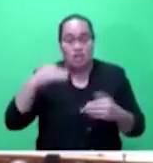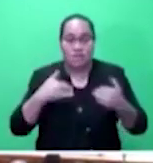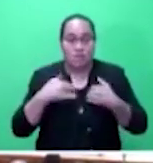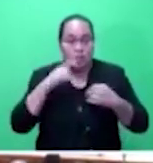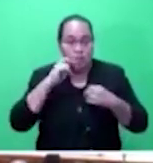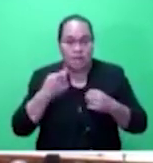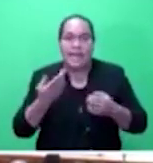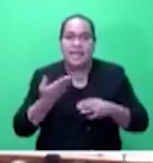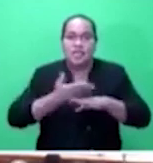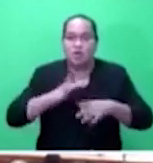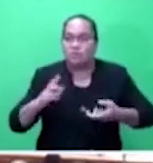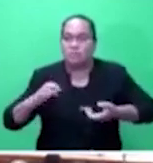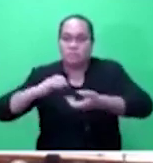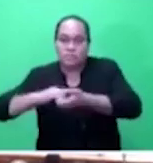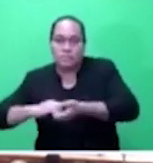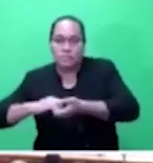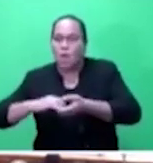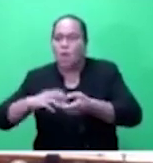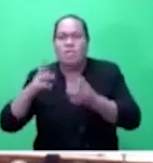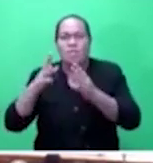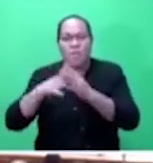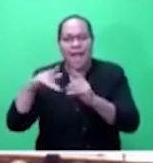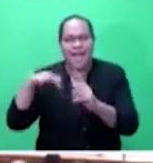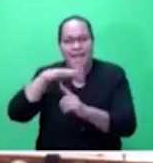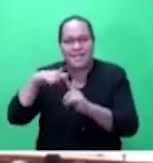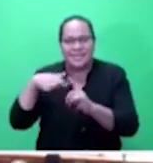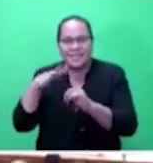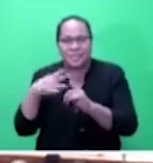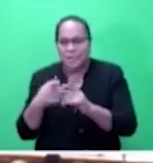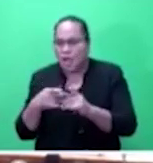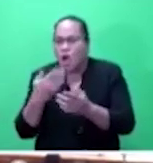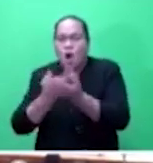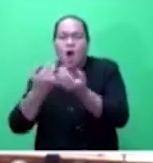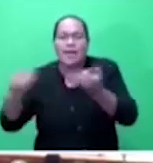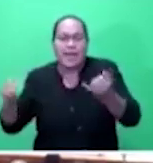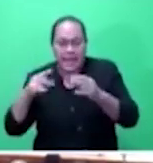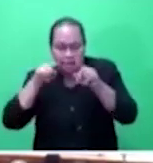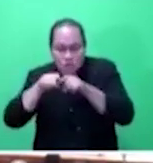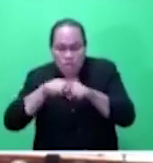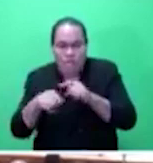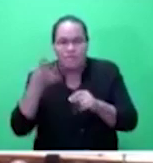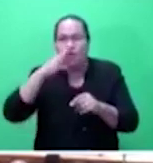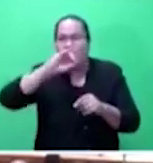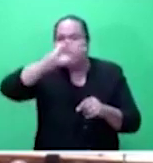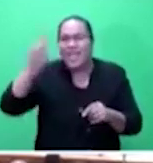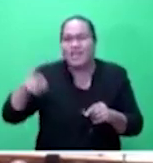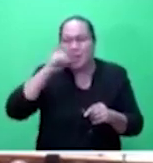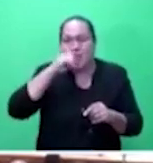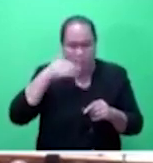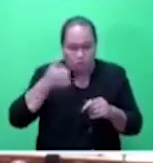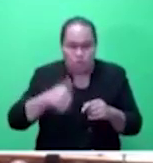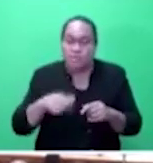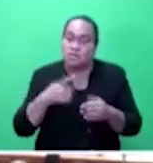with YLSE to strengthen online learning. With 430,000 people using the YLSE platform, this